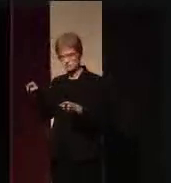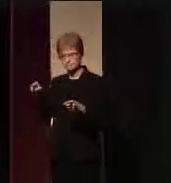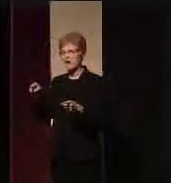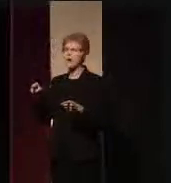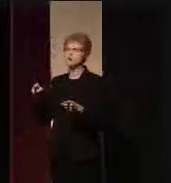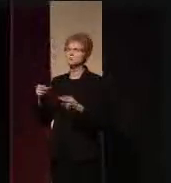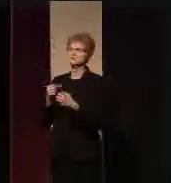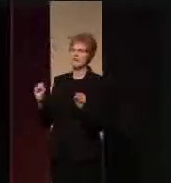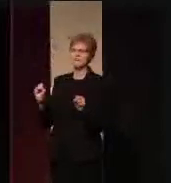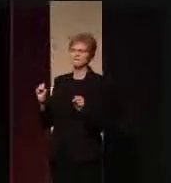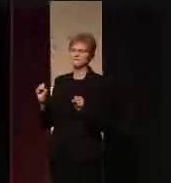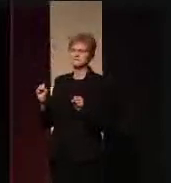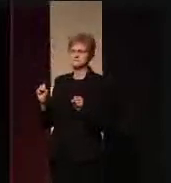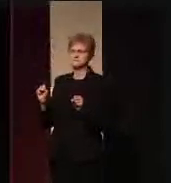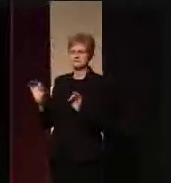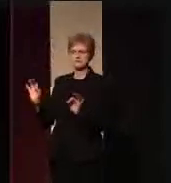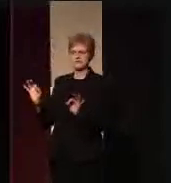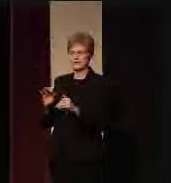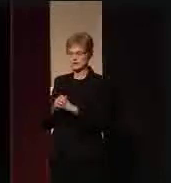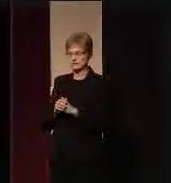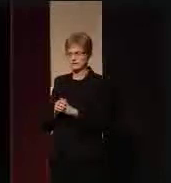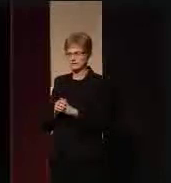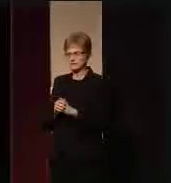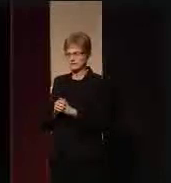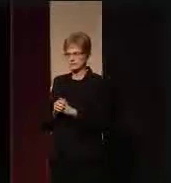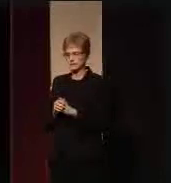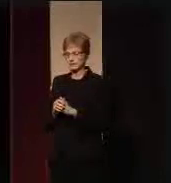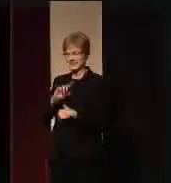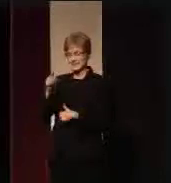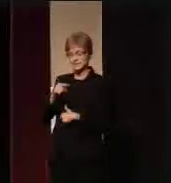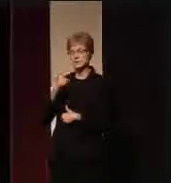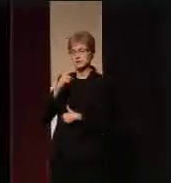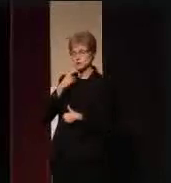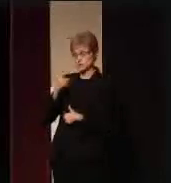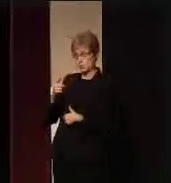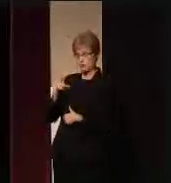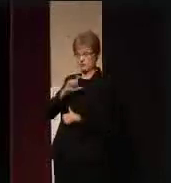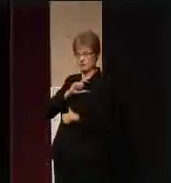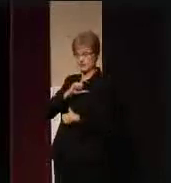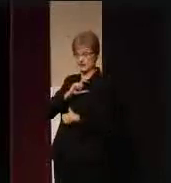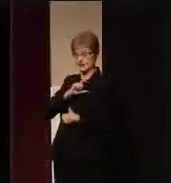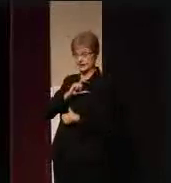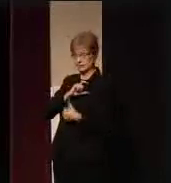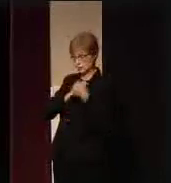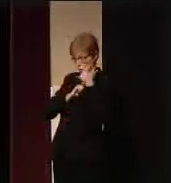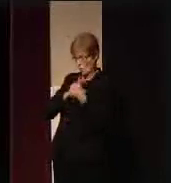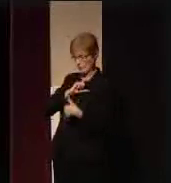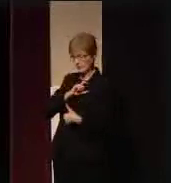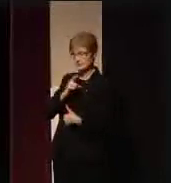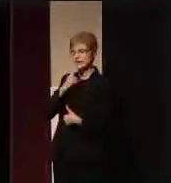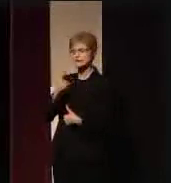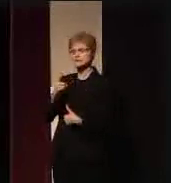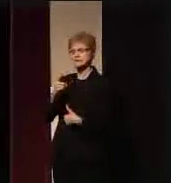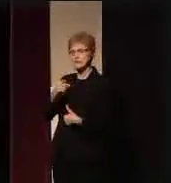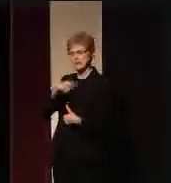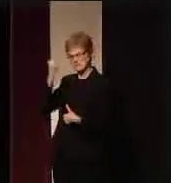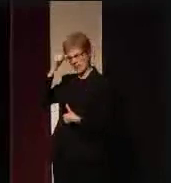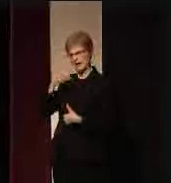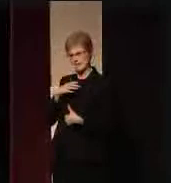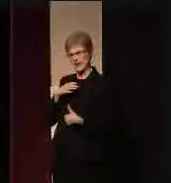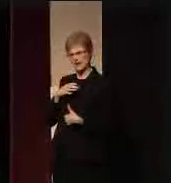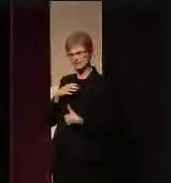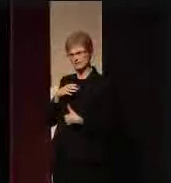it. "He's got his hand in his waistband," Zimmerman said to the police dispatcher of Trayvon Martin, "and he's a black